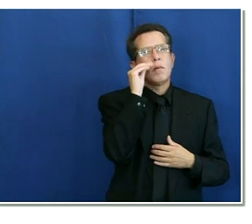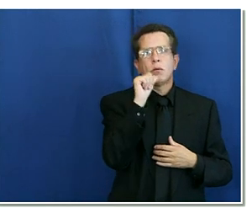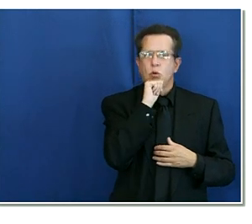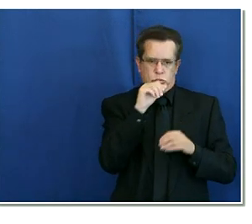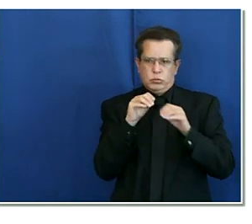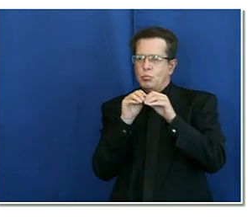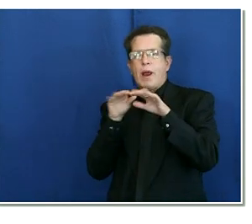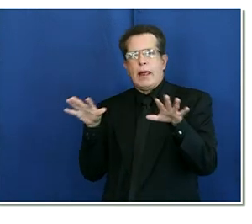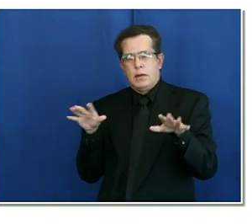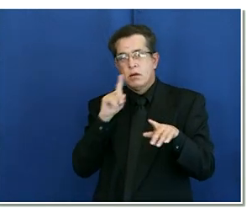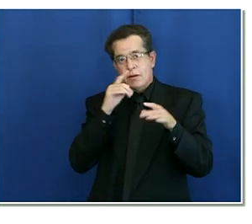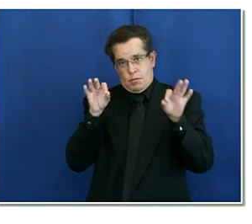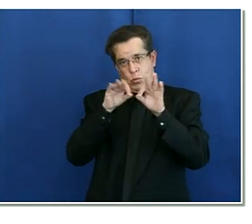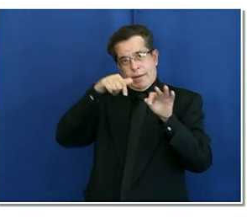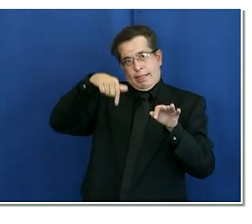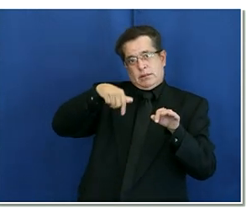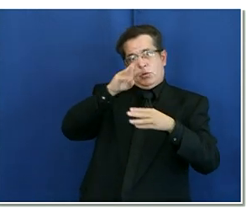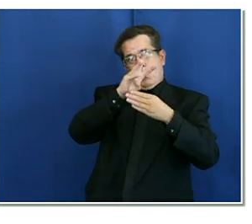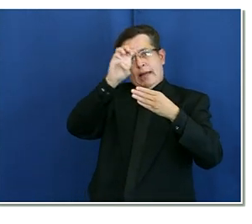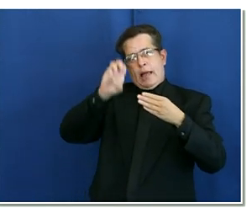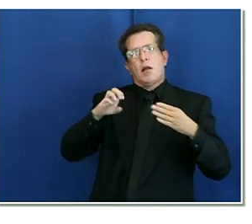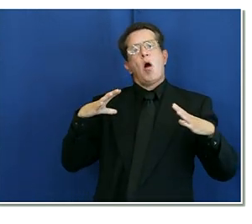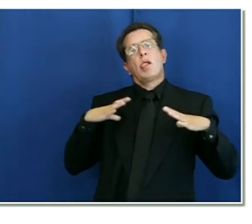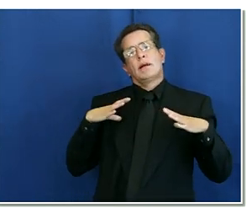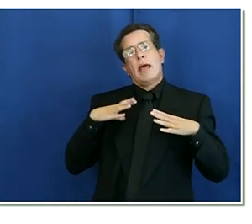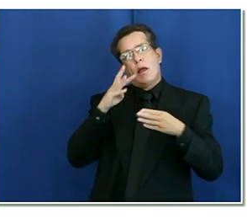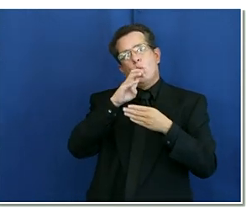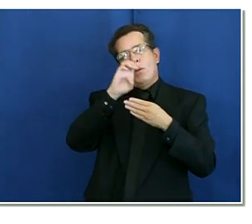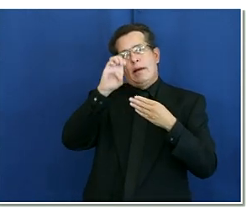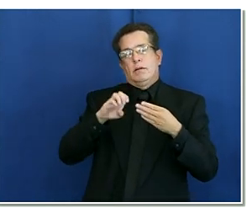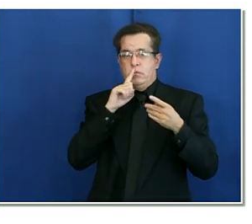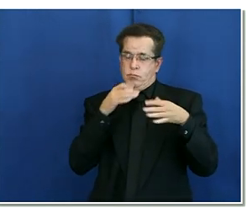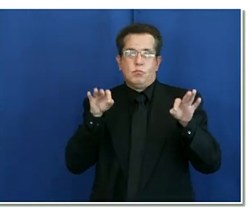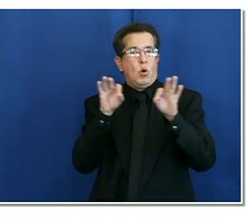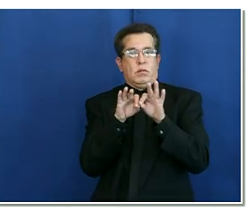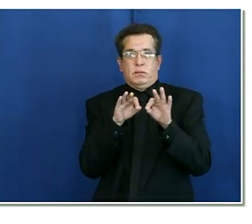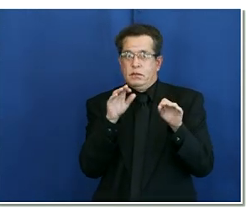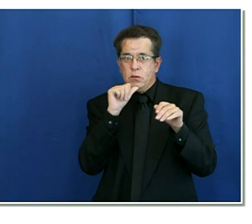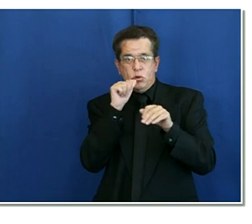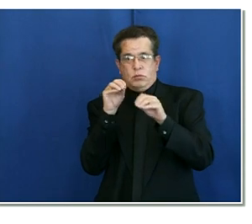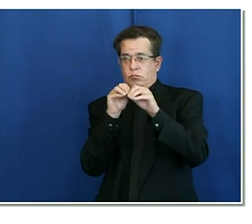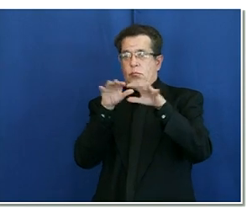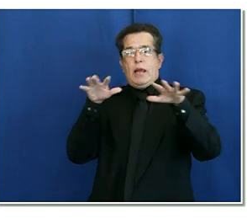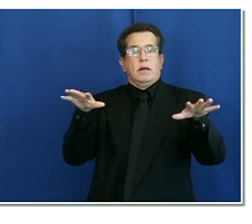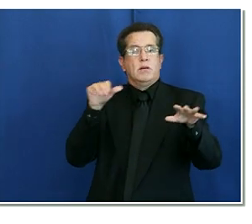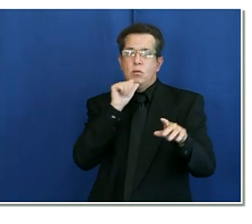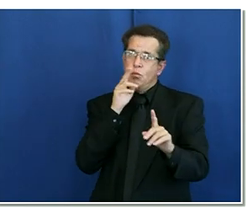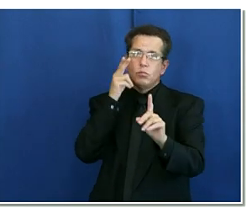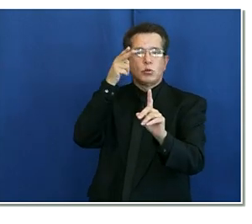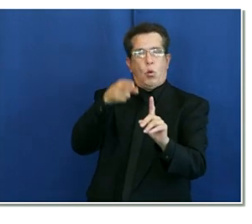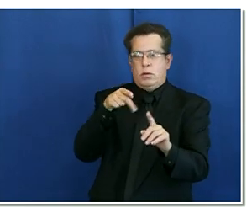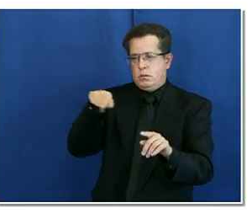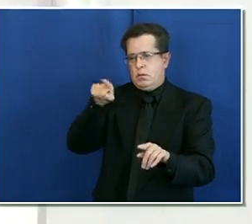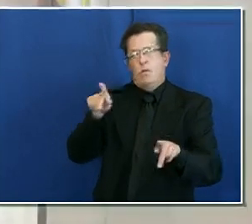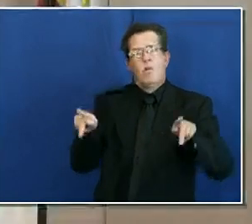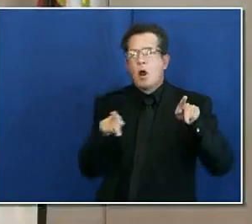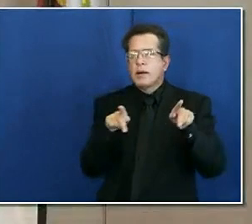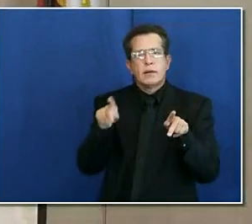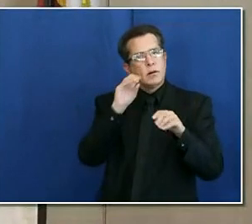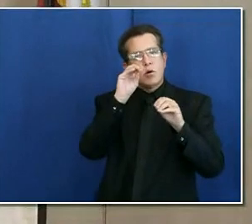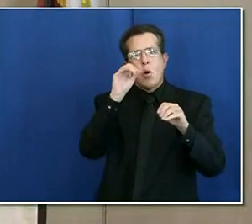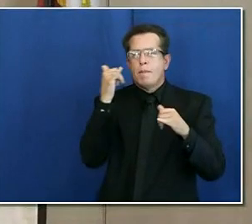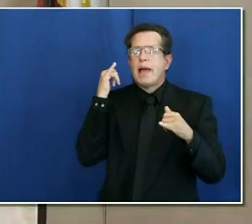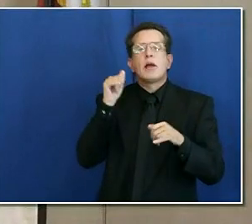over the coming holiday weekend not to participate in gatherings. No